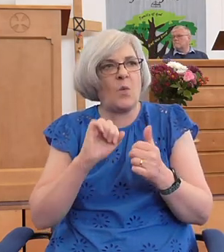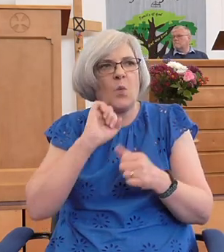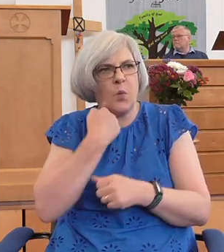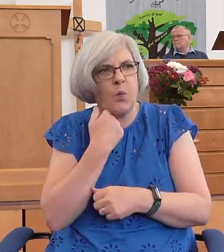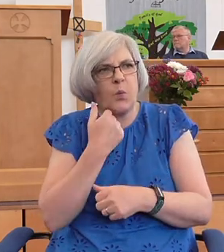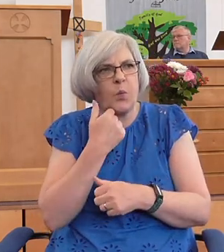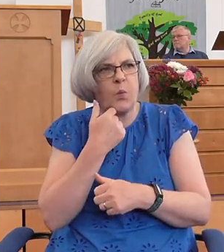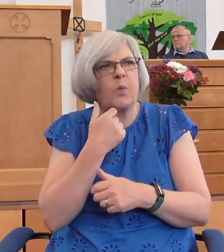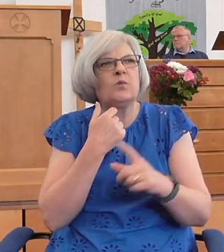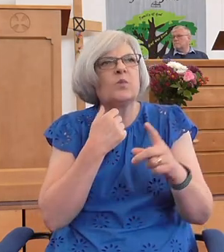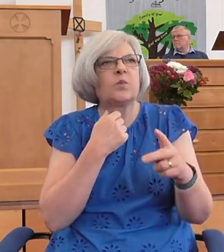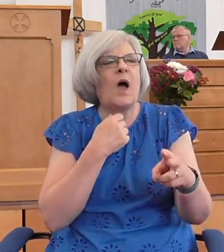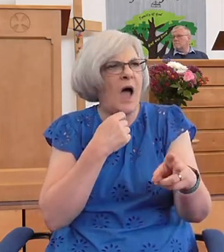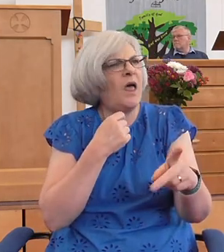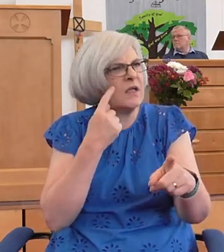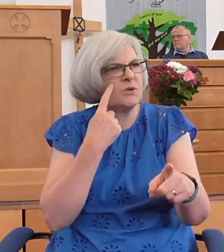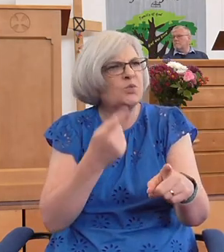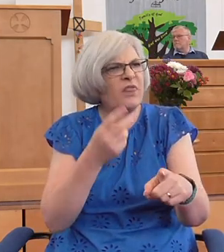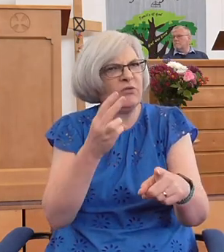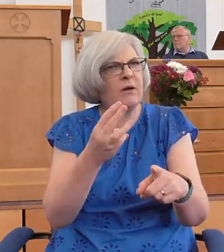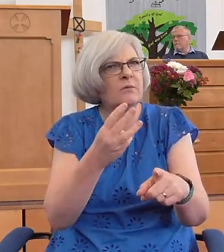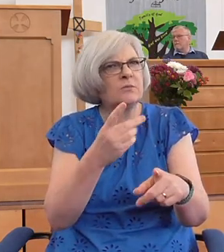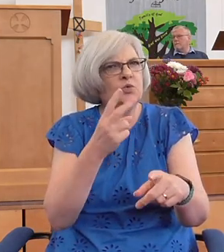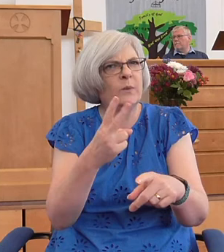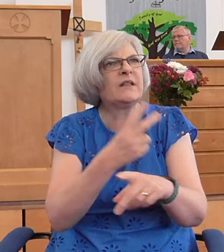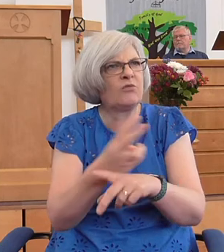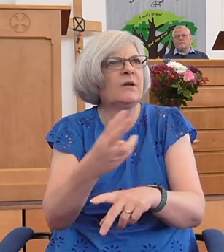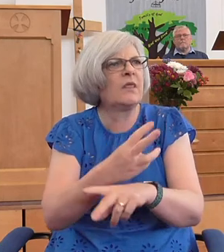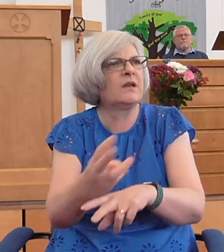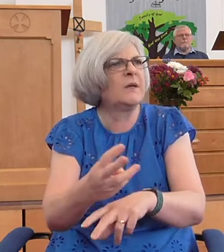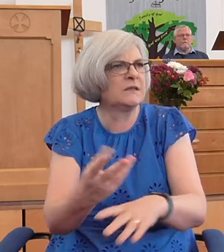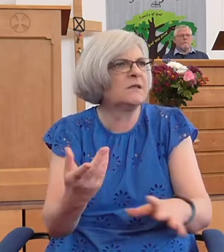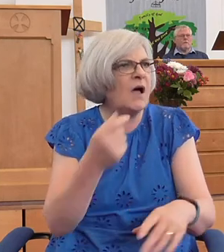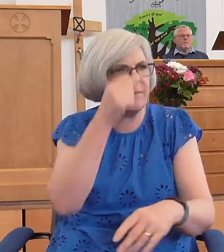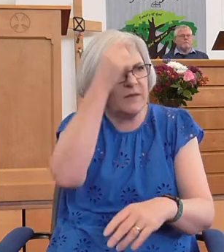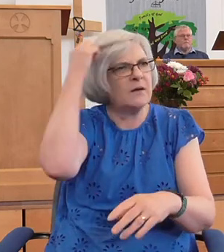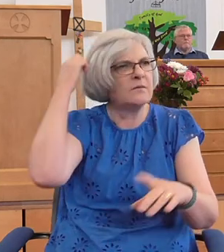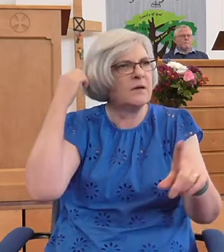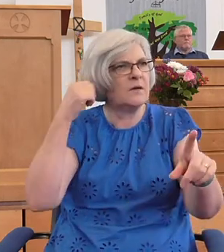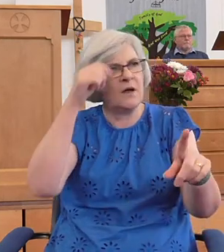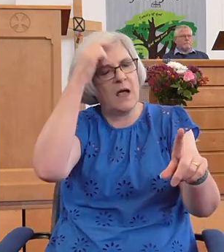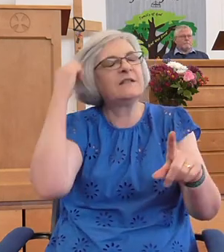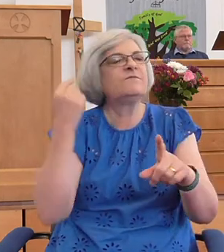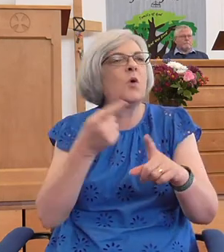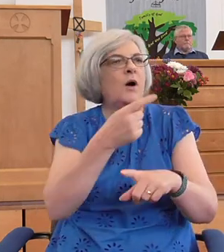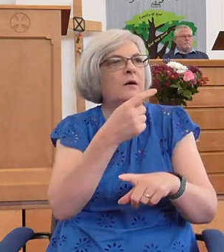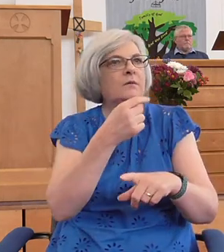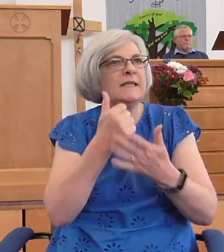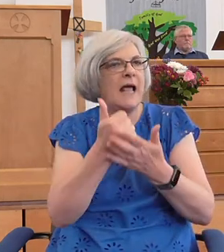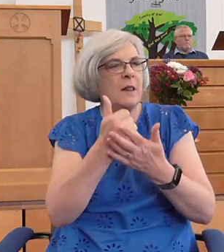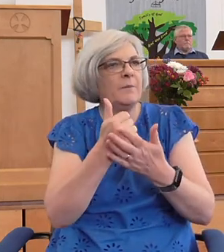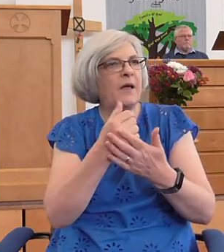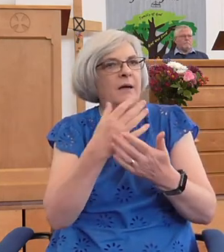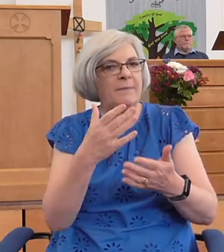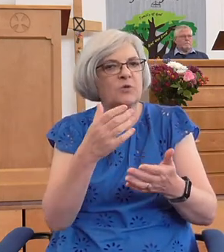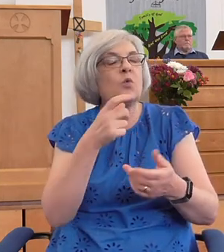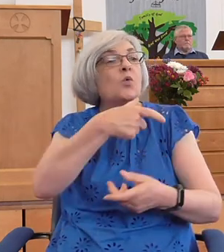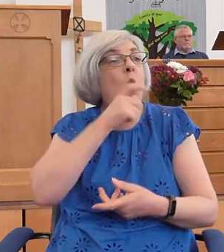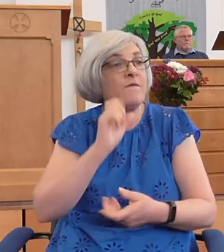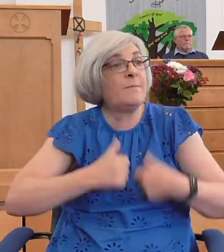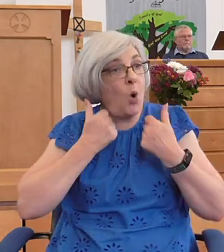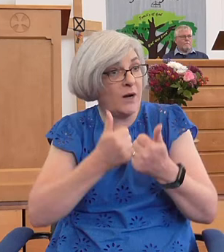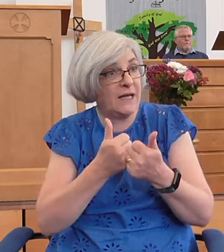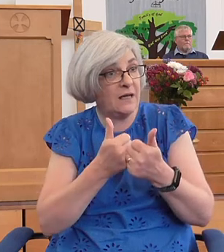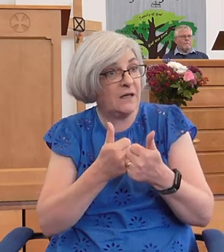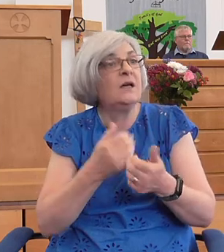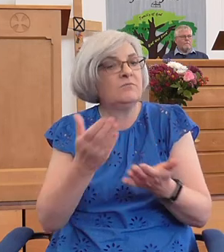couple of weeks, I'll be at the back with my clipboard, and I would like you to come and tell me what you could provide for that morning, for that afternoon,